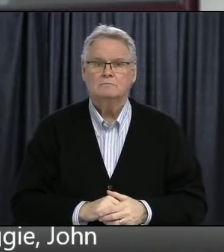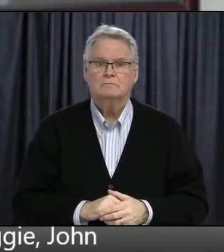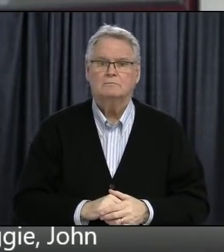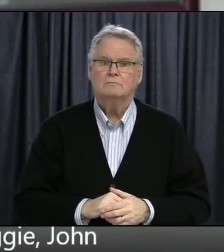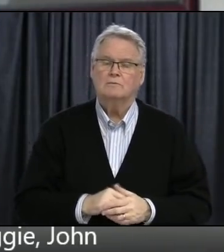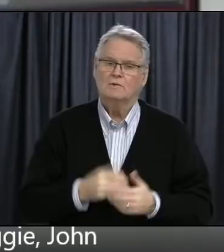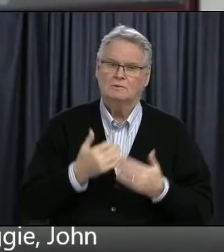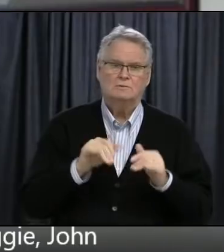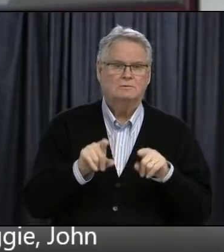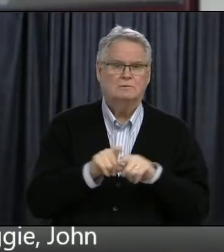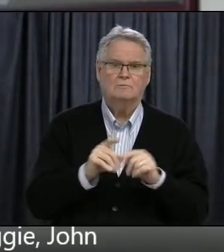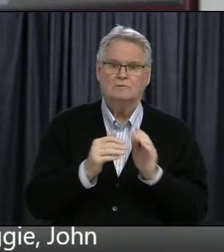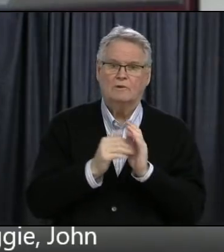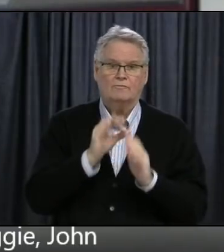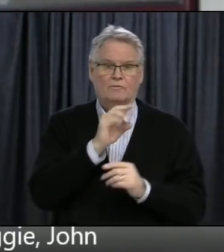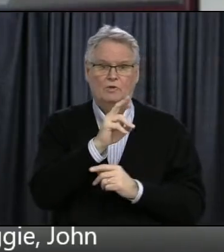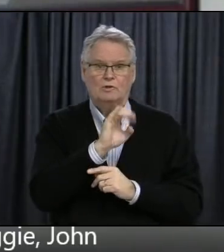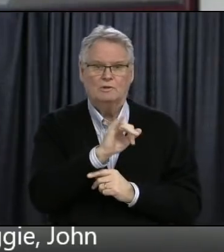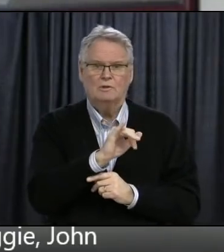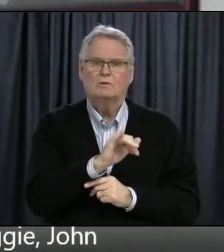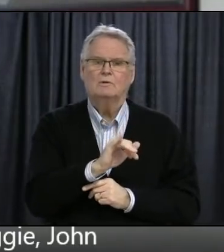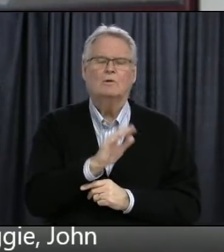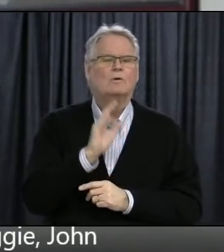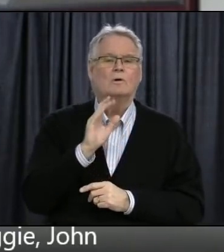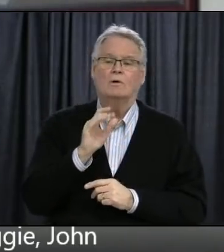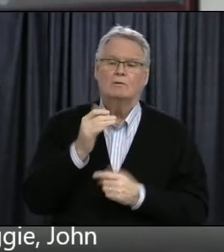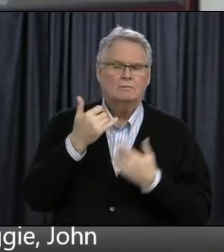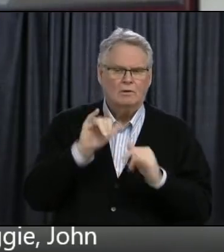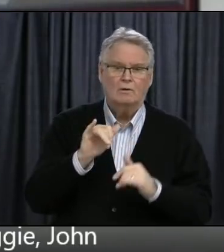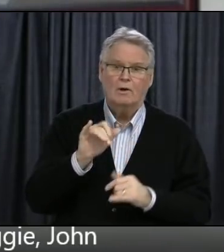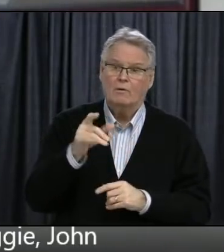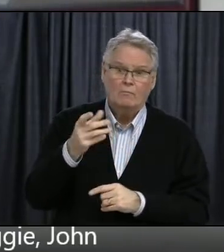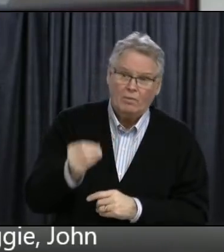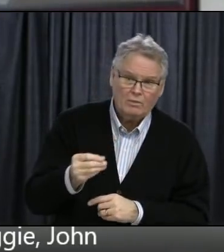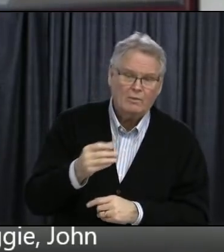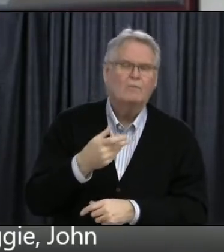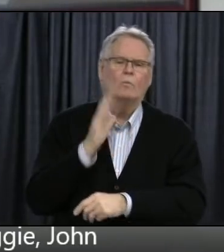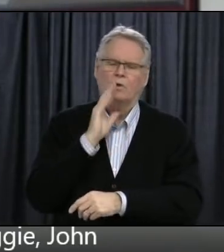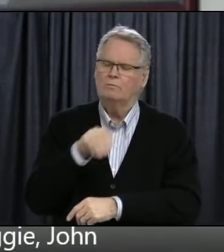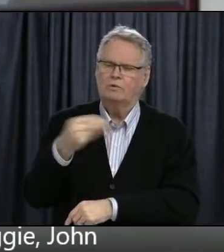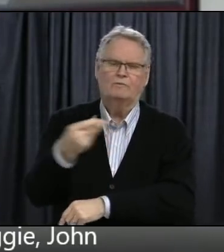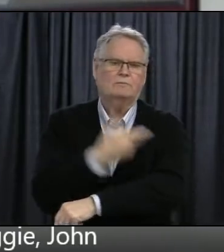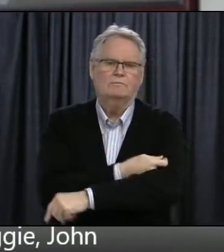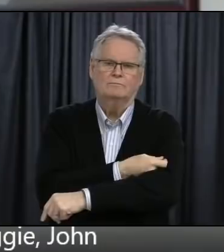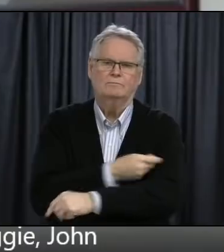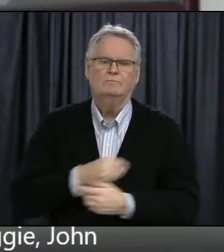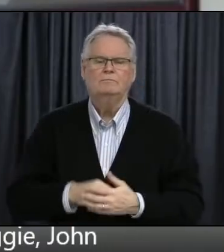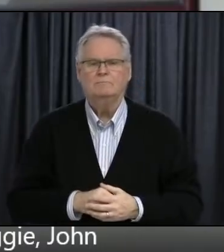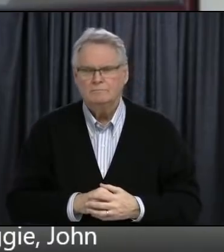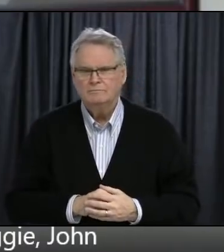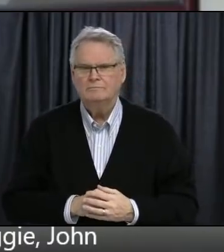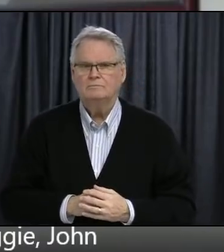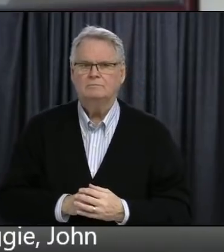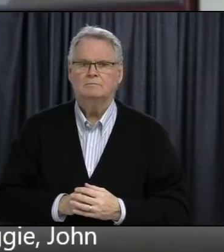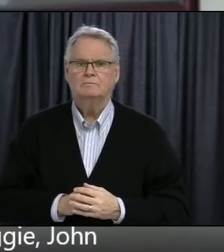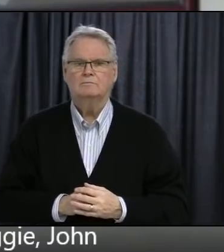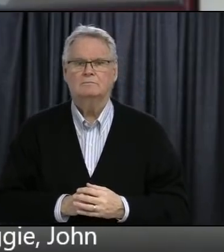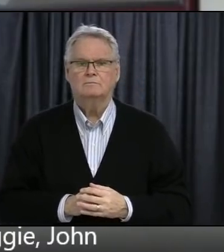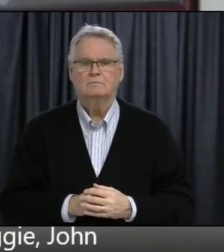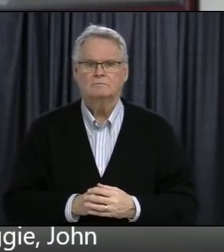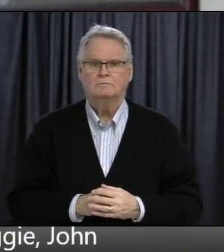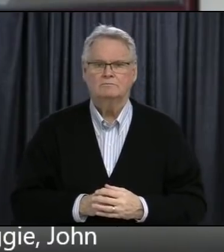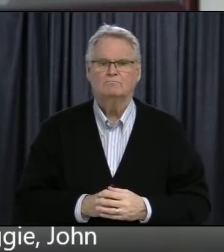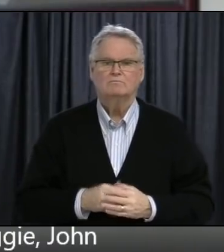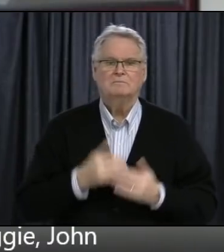behind. The timelines that you see in the document are those that we think are realistic. They are based on what we have